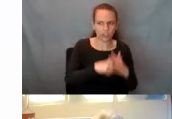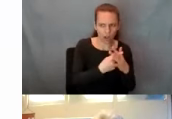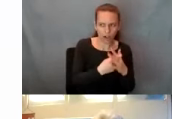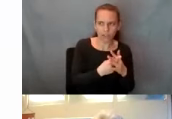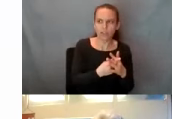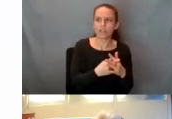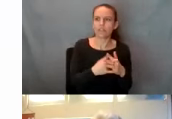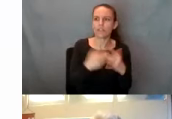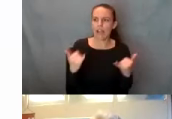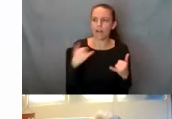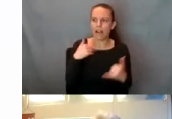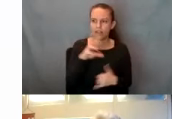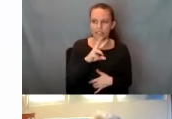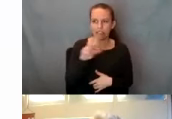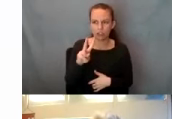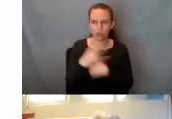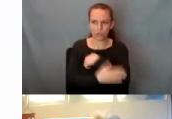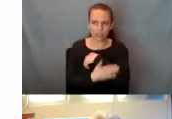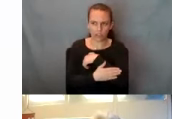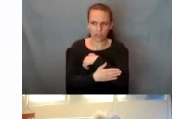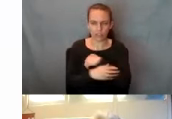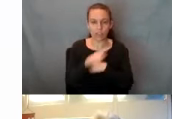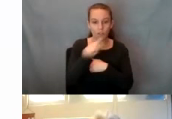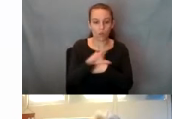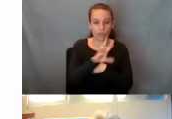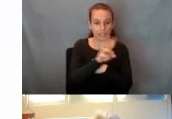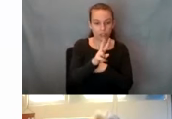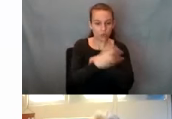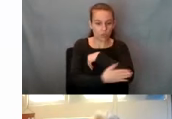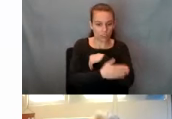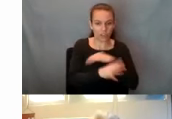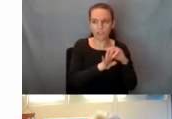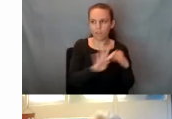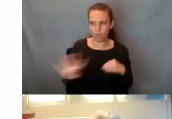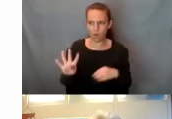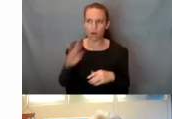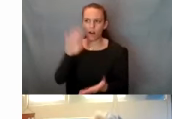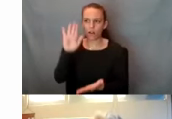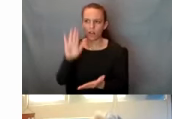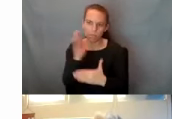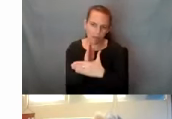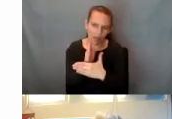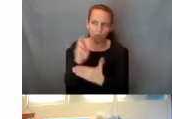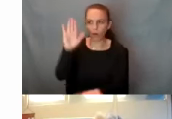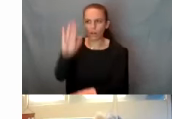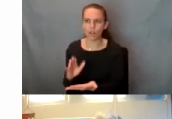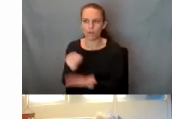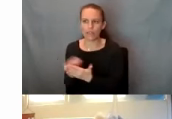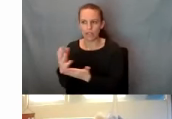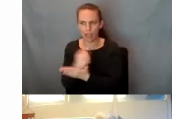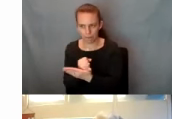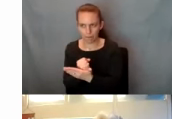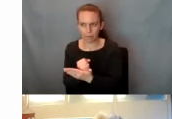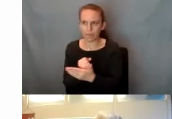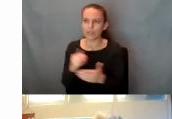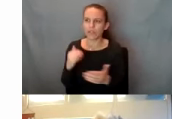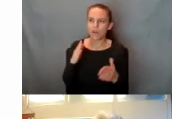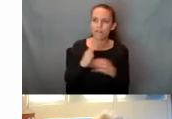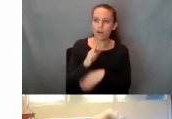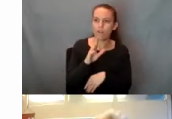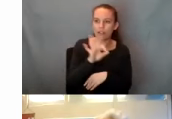are low middle income countries. So over 100 million doses of vaccines have been deployed, but most